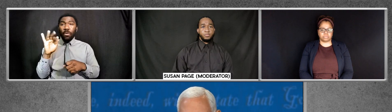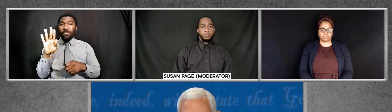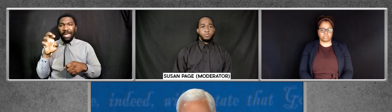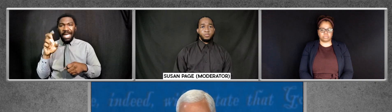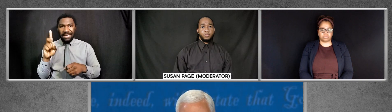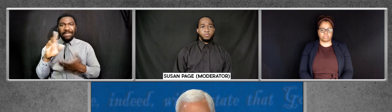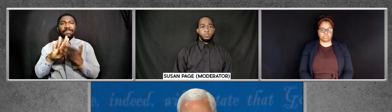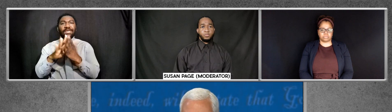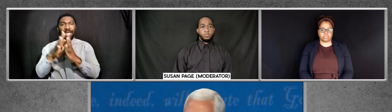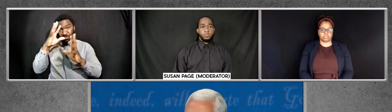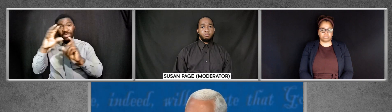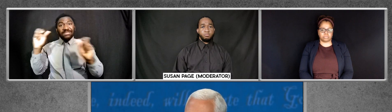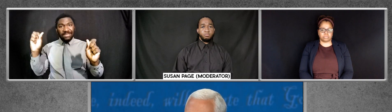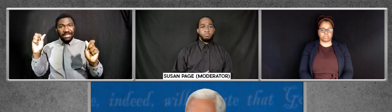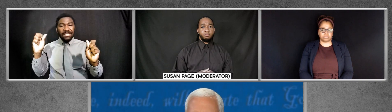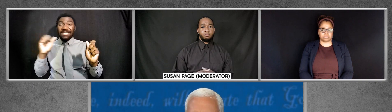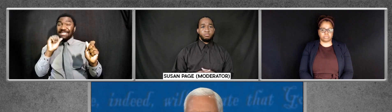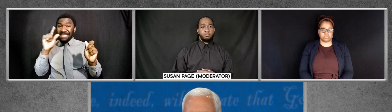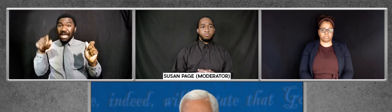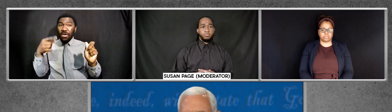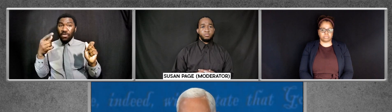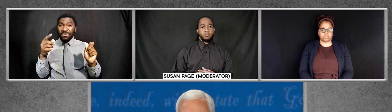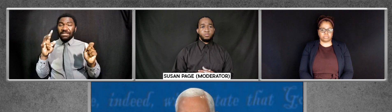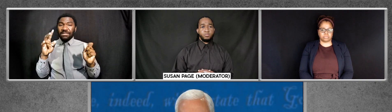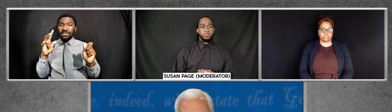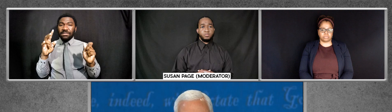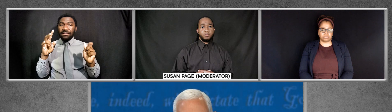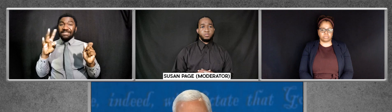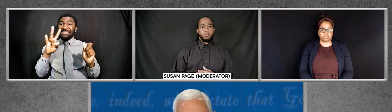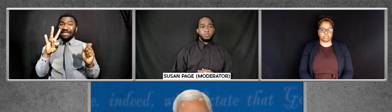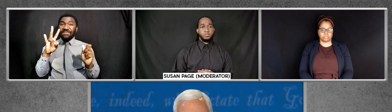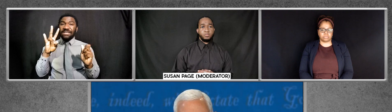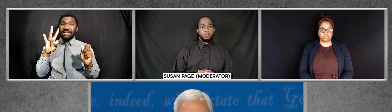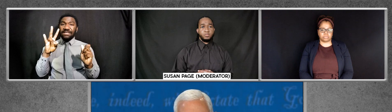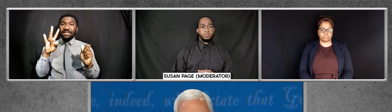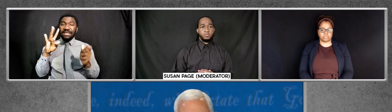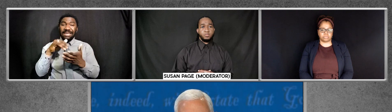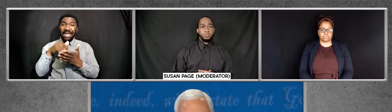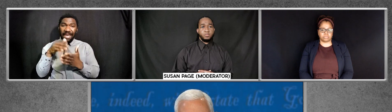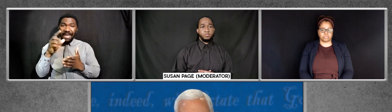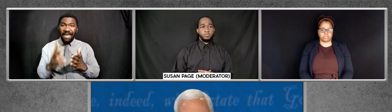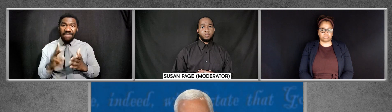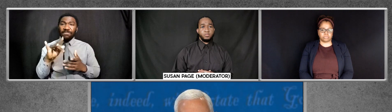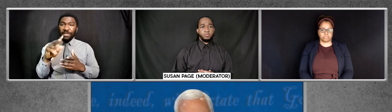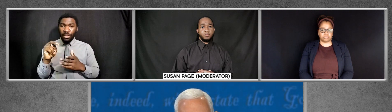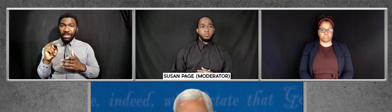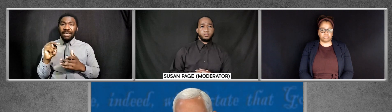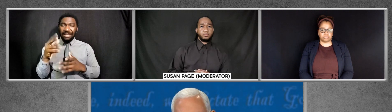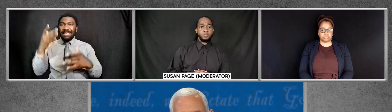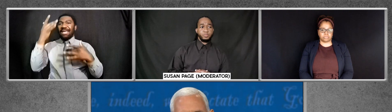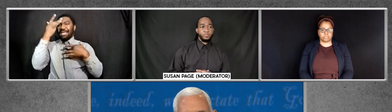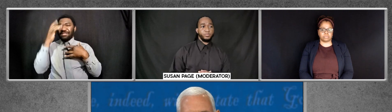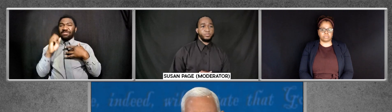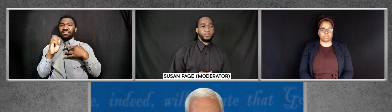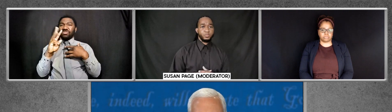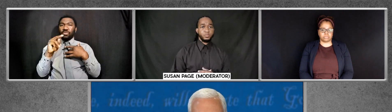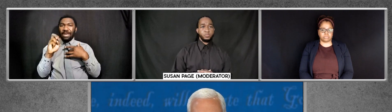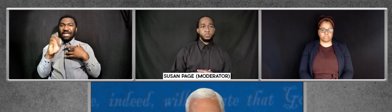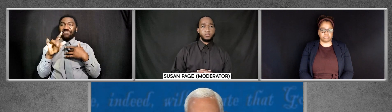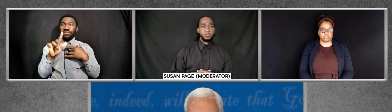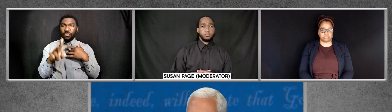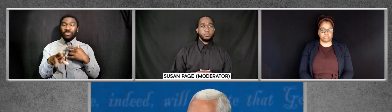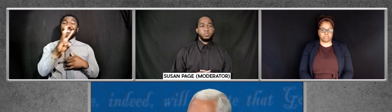people contracted the swine flu, 60 million Americans contracted the swine flu. If the swine flu had been as